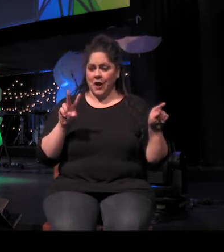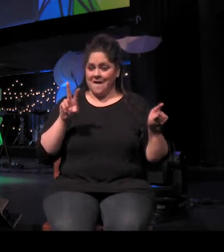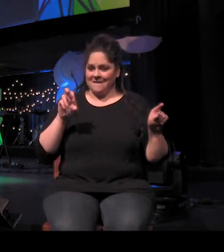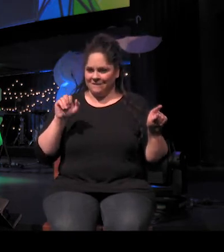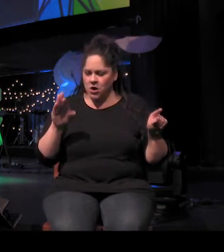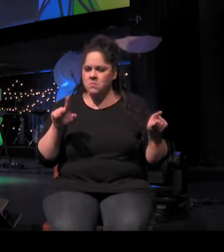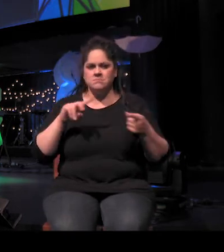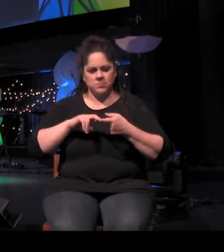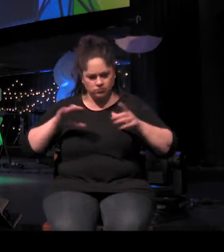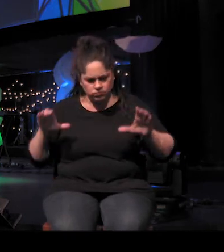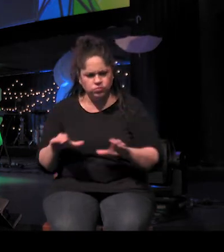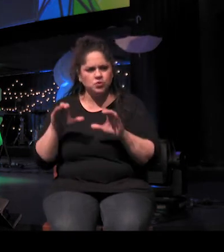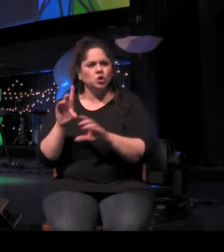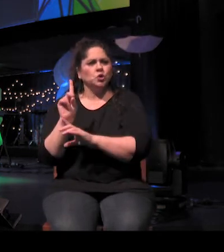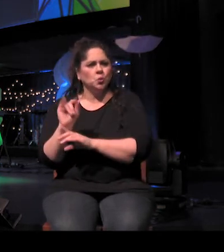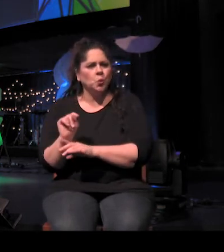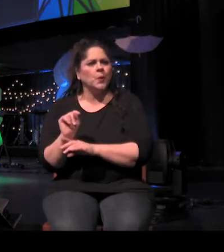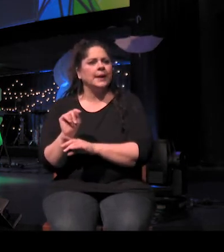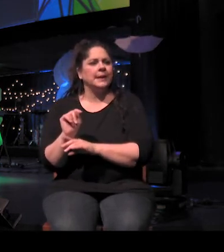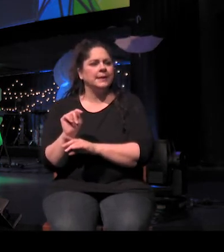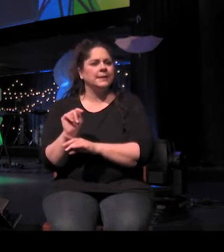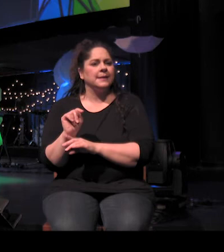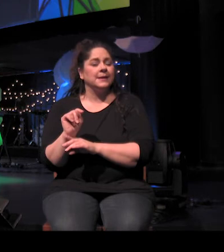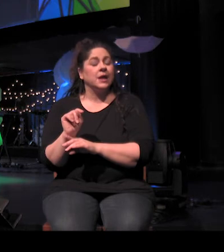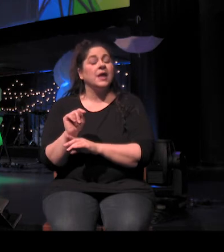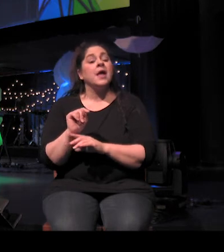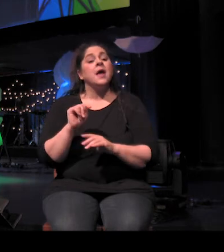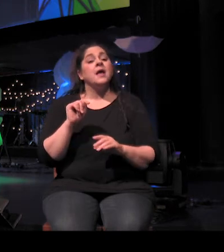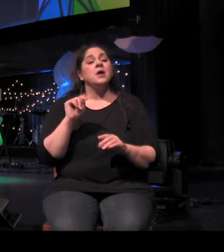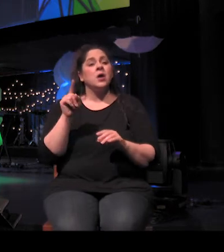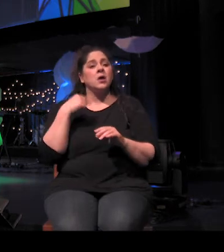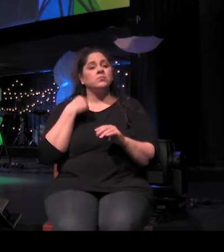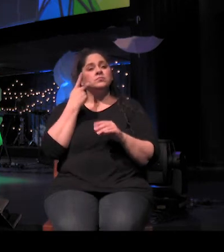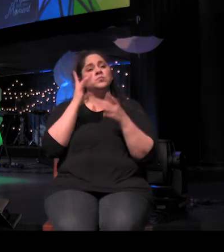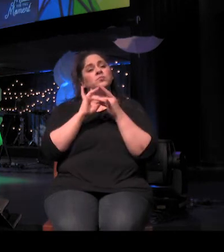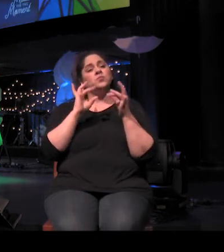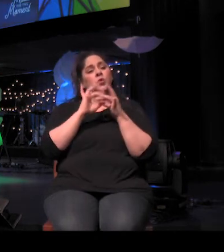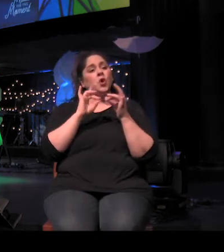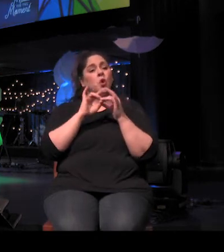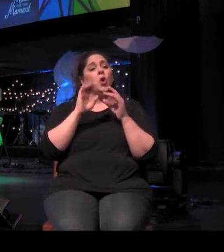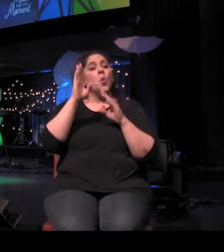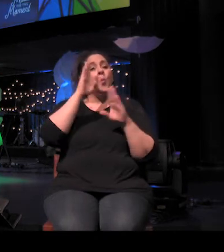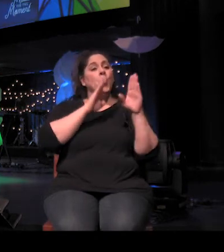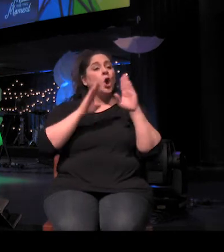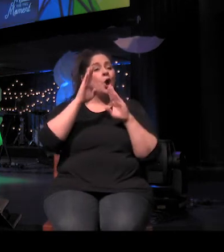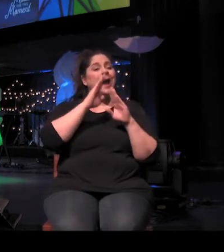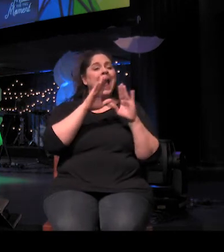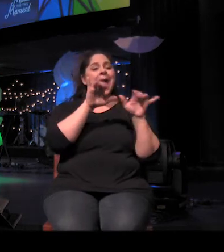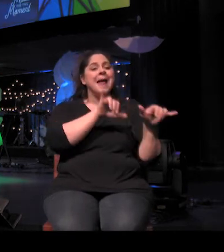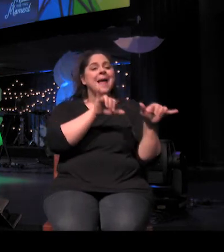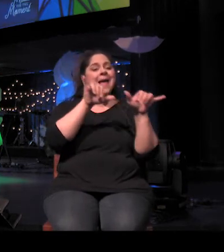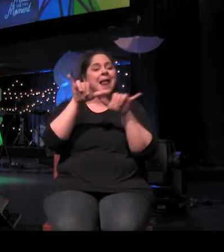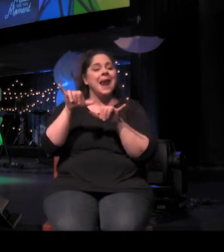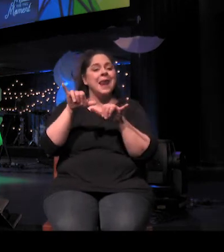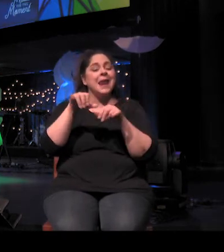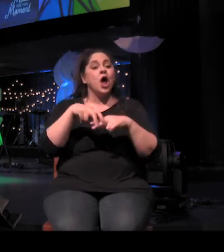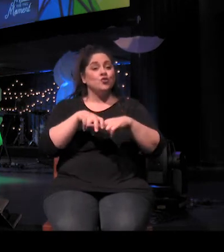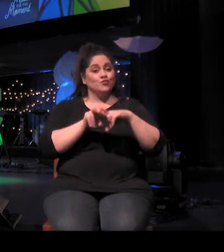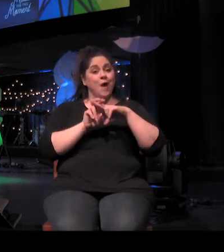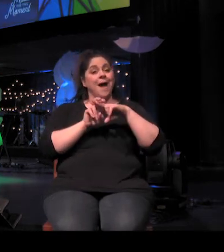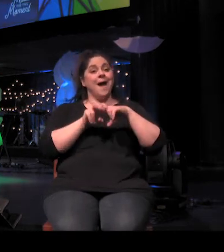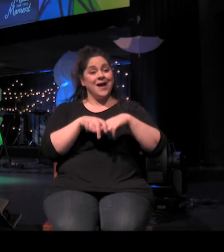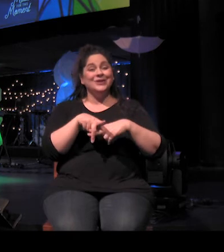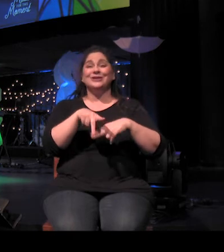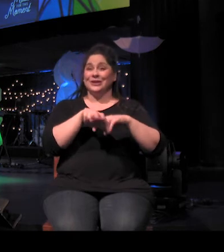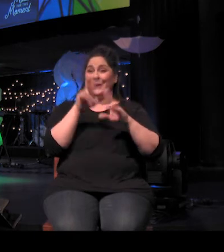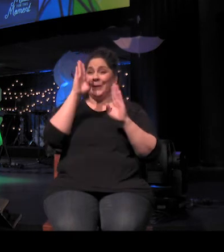Worry. I read this quote that worry is like a rocking chair. It will give you something to do, but it won't get